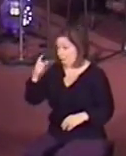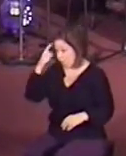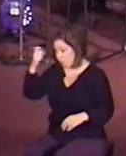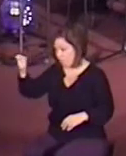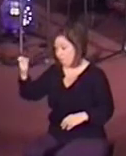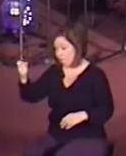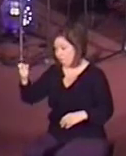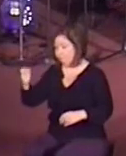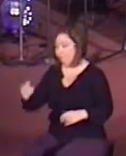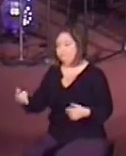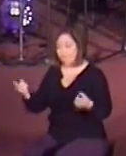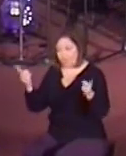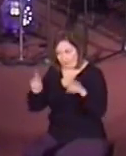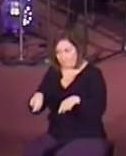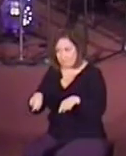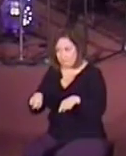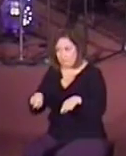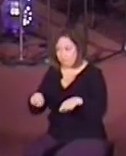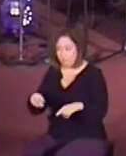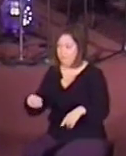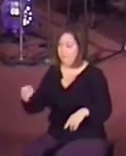attack, this mental disorder. And